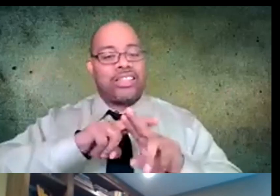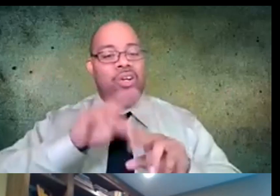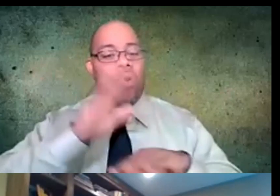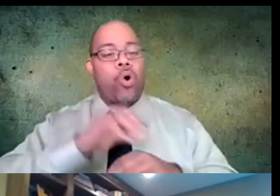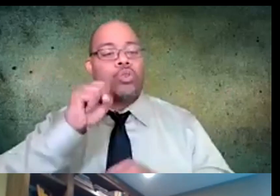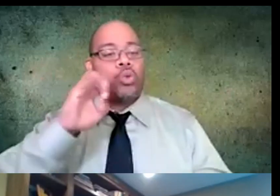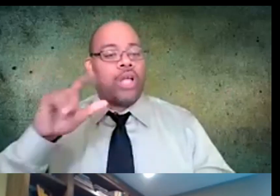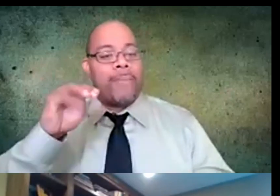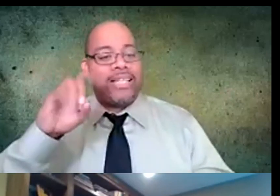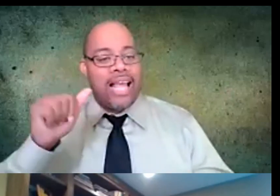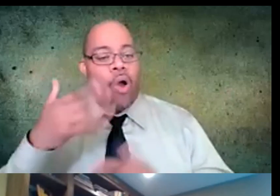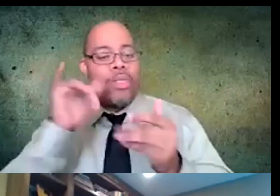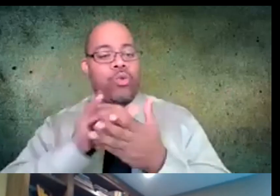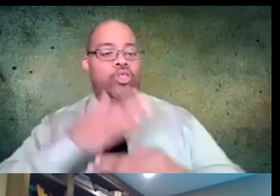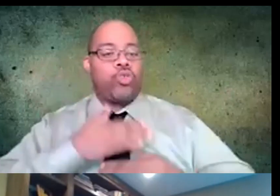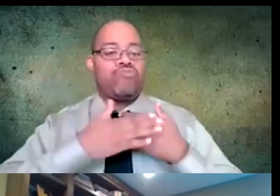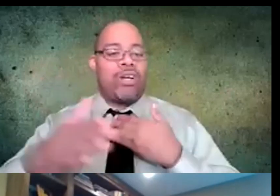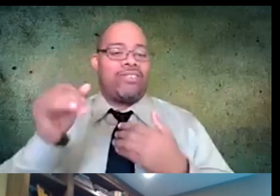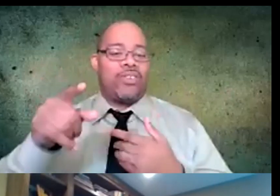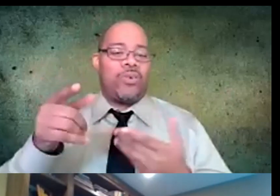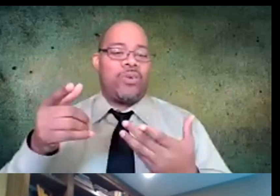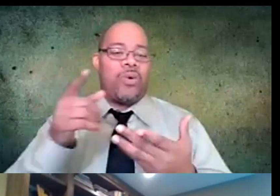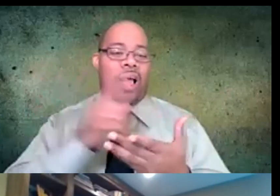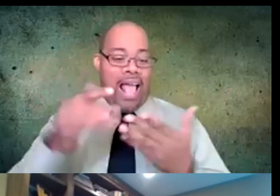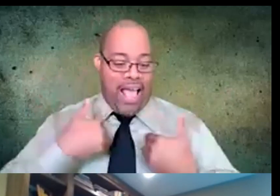media. And we hope that you enjoy the rest of the events that we have for this